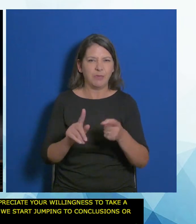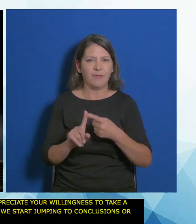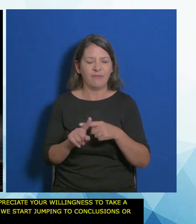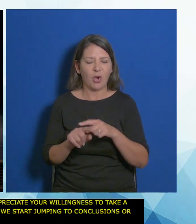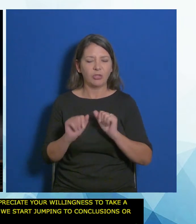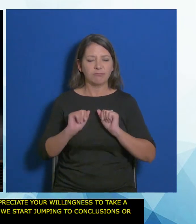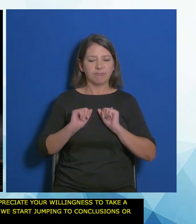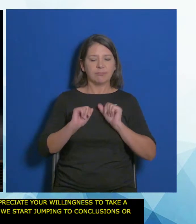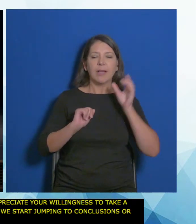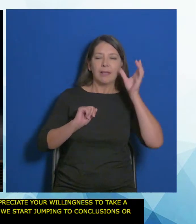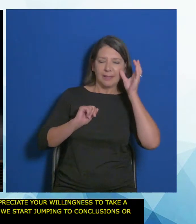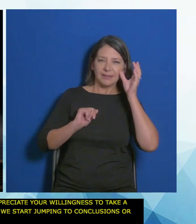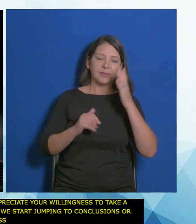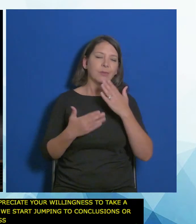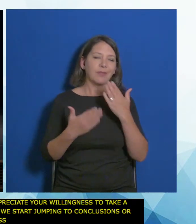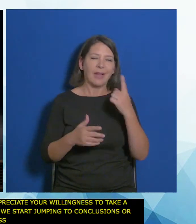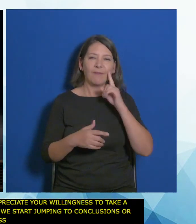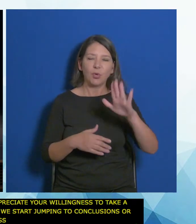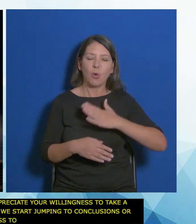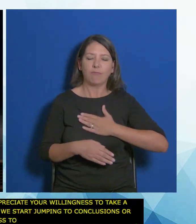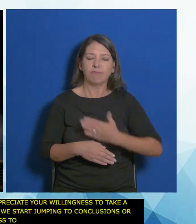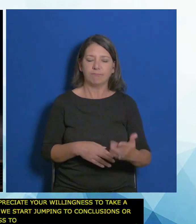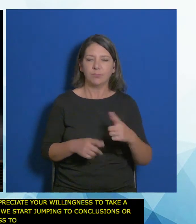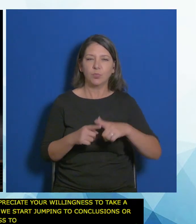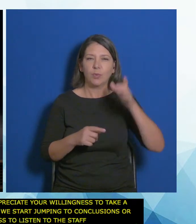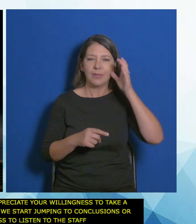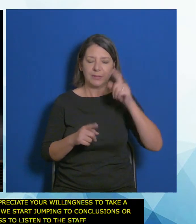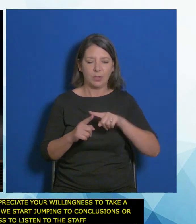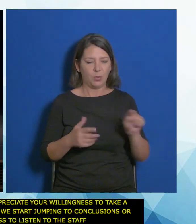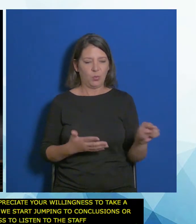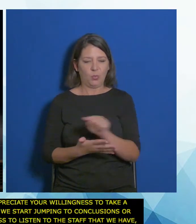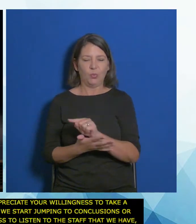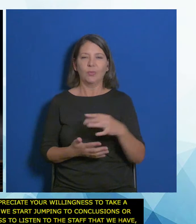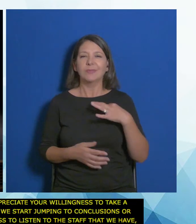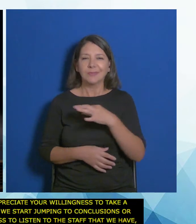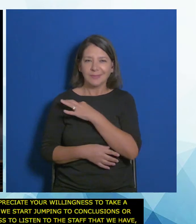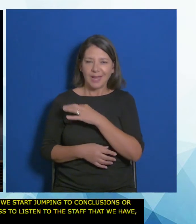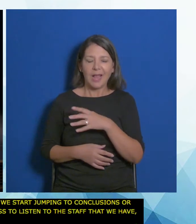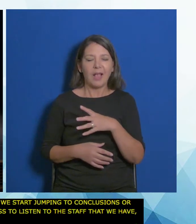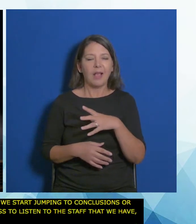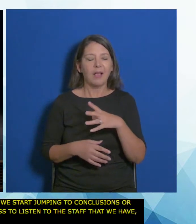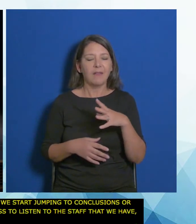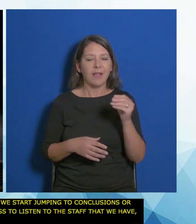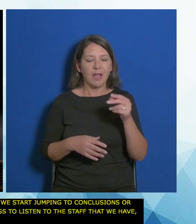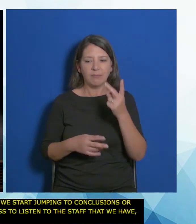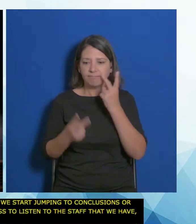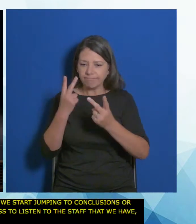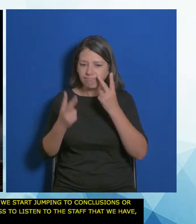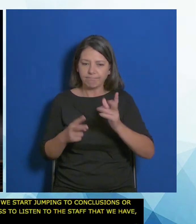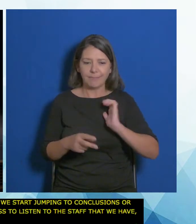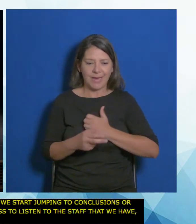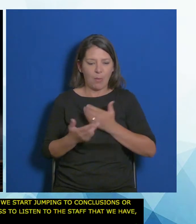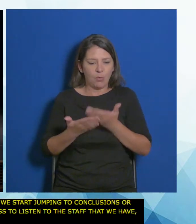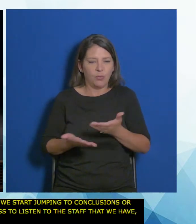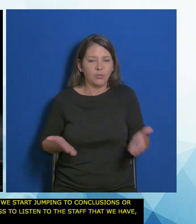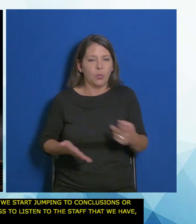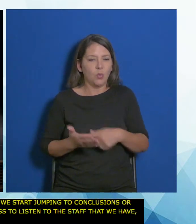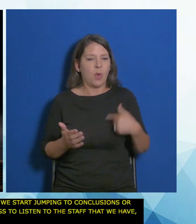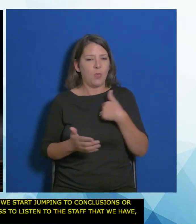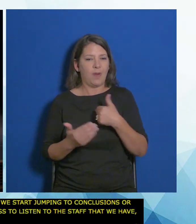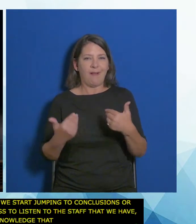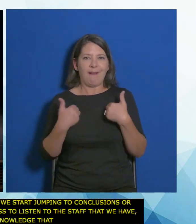for your willingness to listen to the staff that we have and the resources that we have to offer. I do want to acknowledge that and thank you for